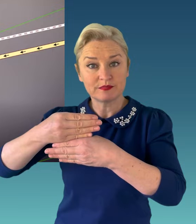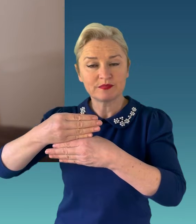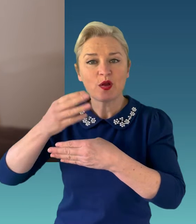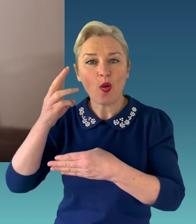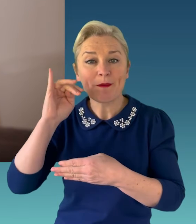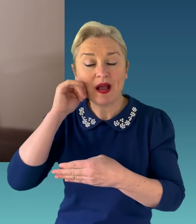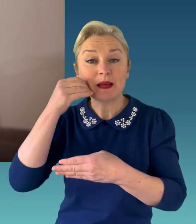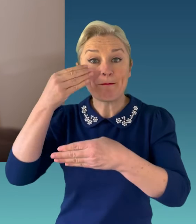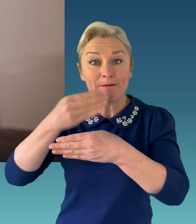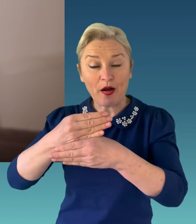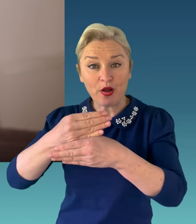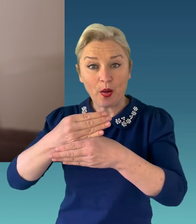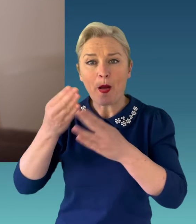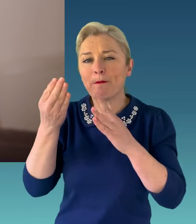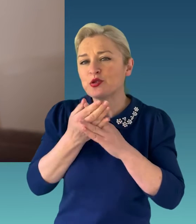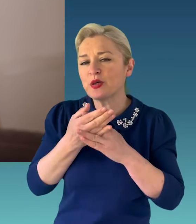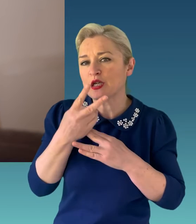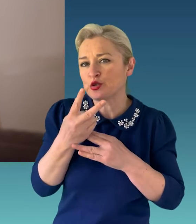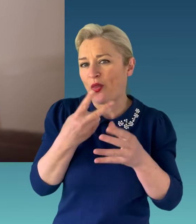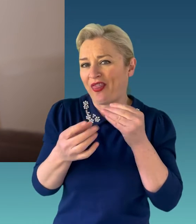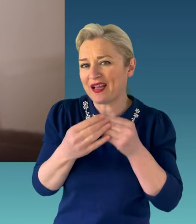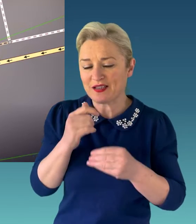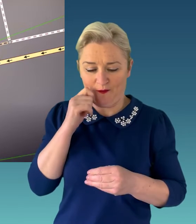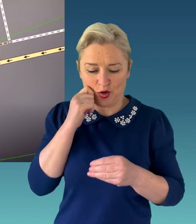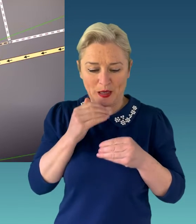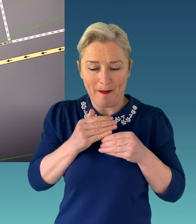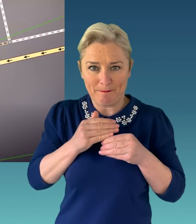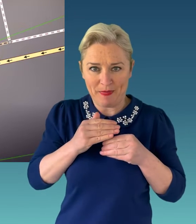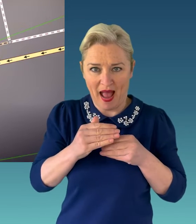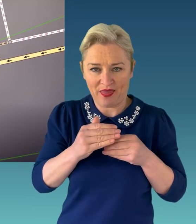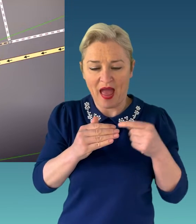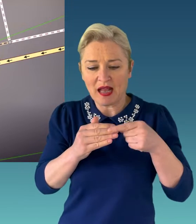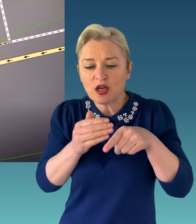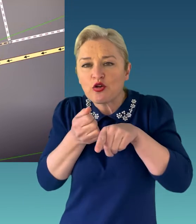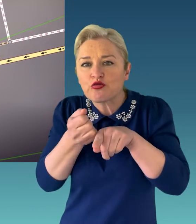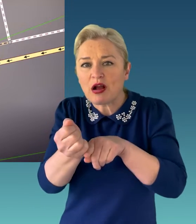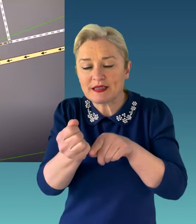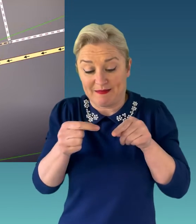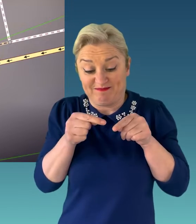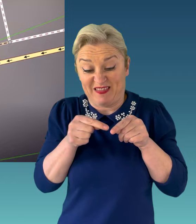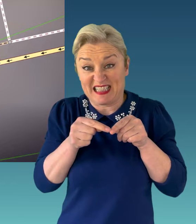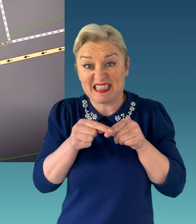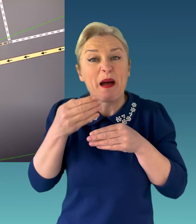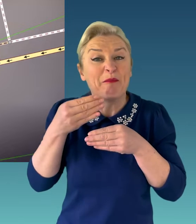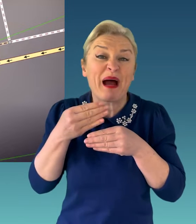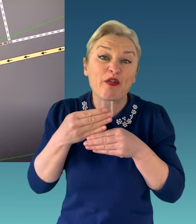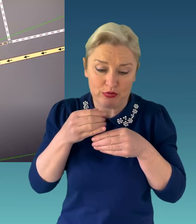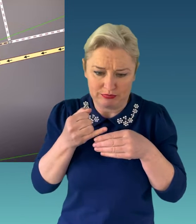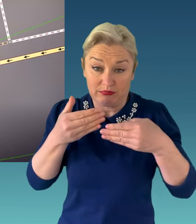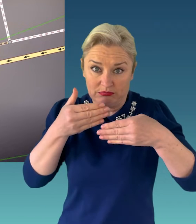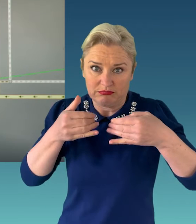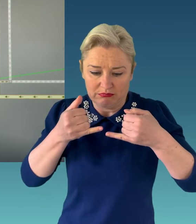it's a barrier between two features, the path and the crossing. Then we select curb because that's what kind of barrier it